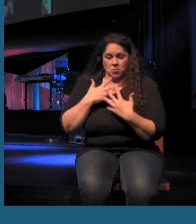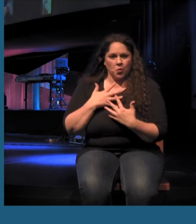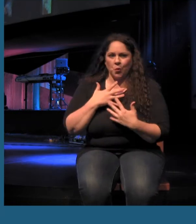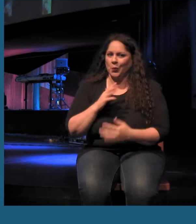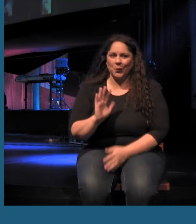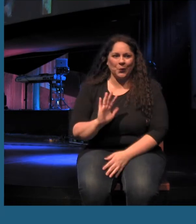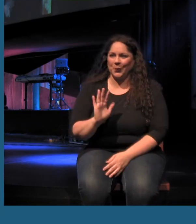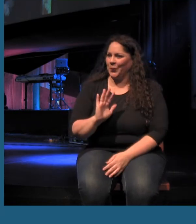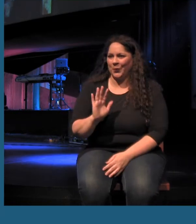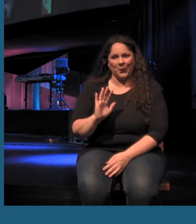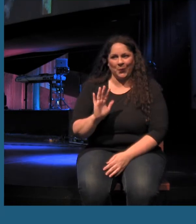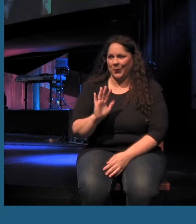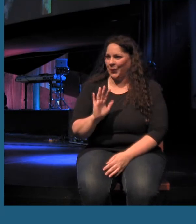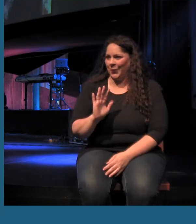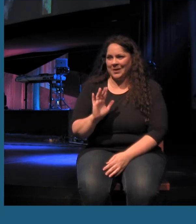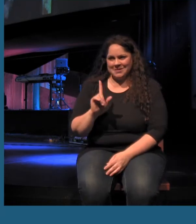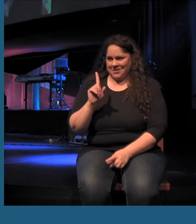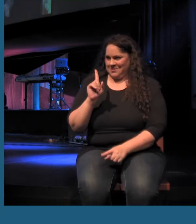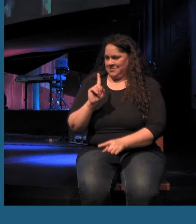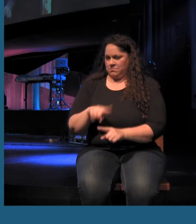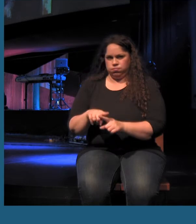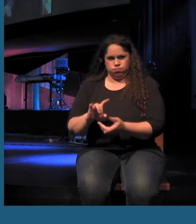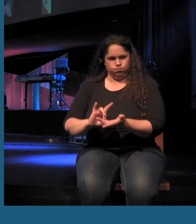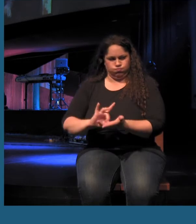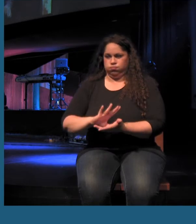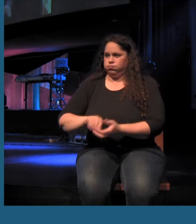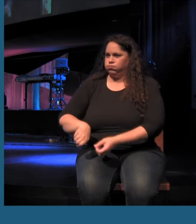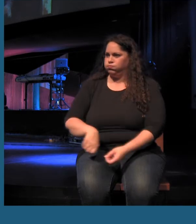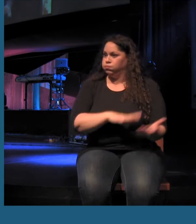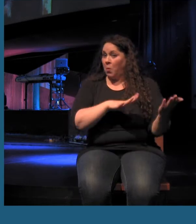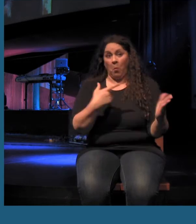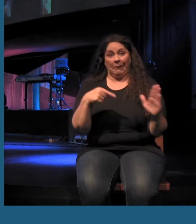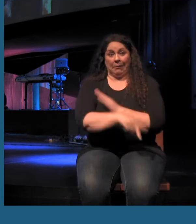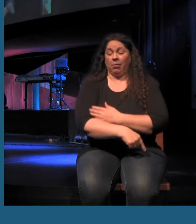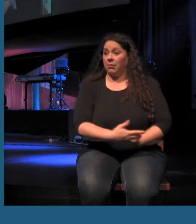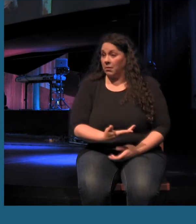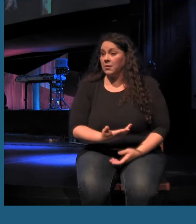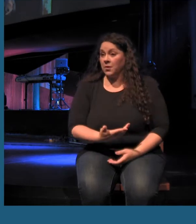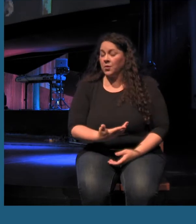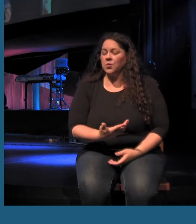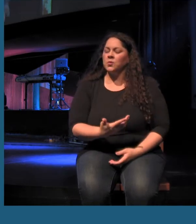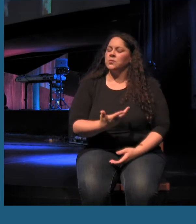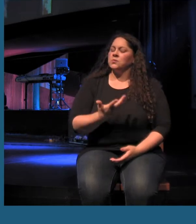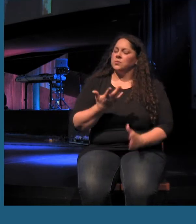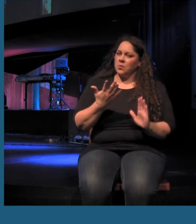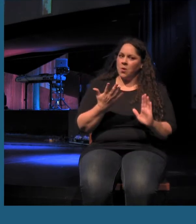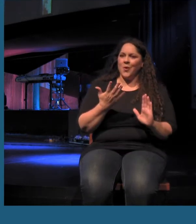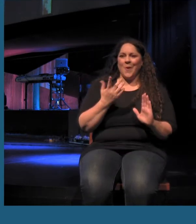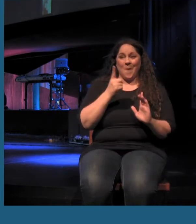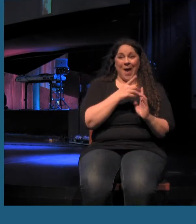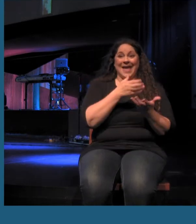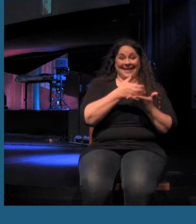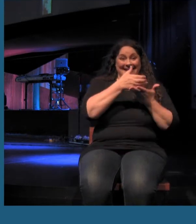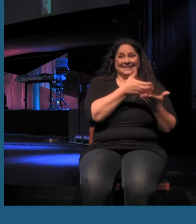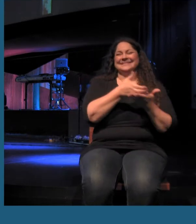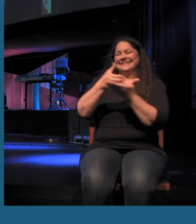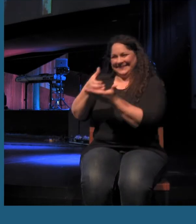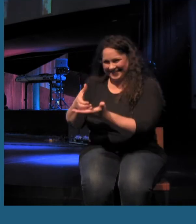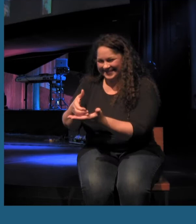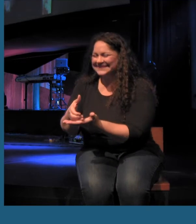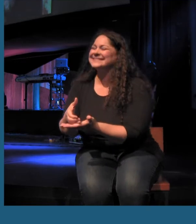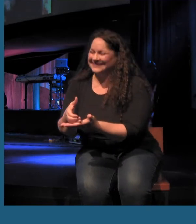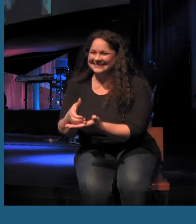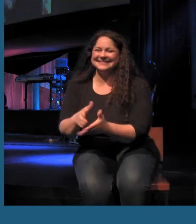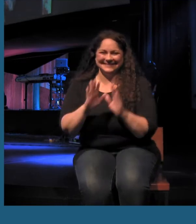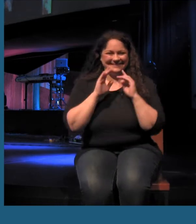That's means to getting kicked out of the king's court and most likely executed. So everybody's always in a good mood when you're around the king, no